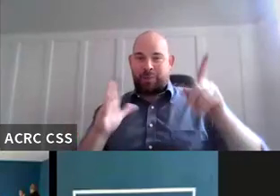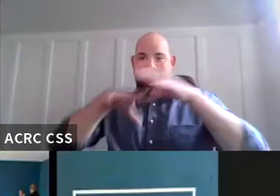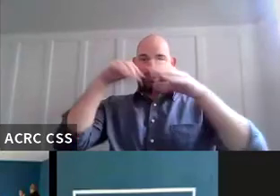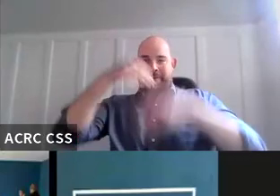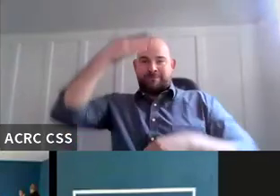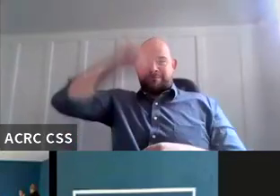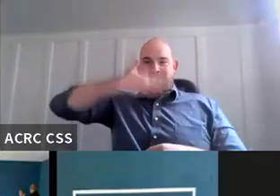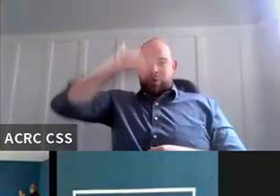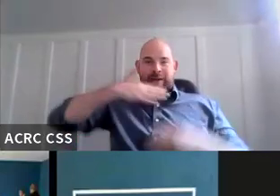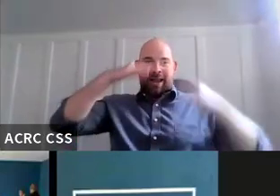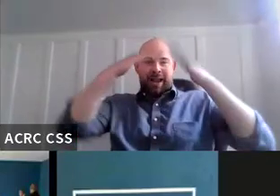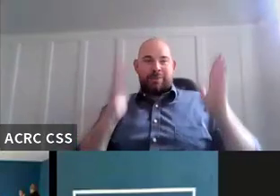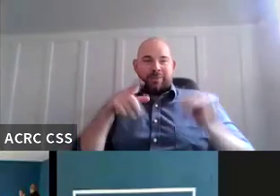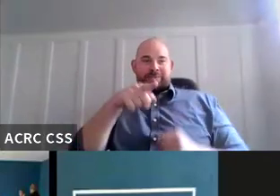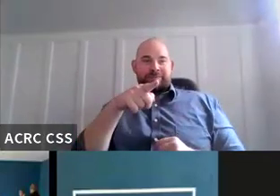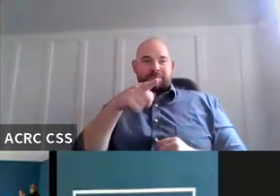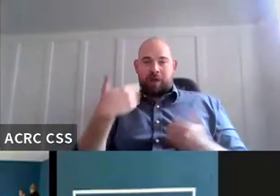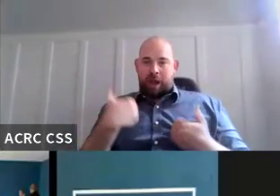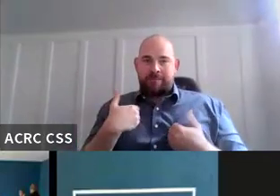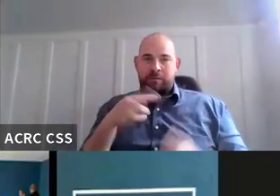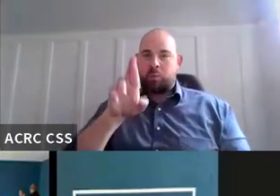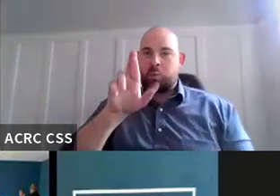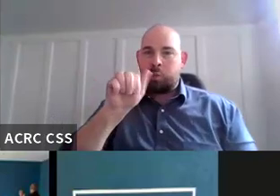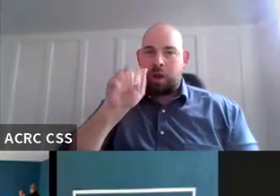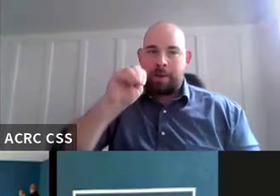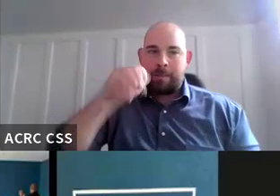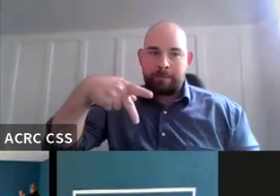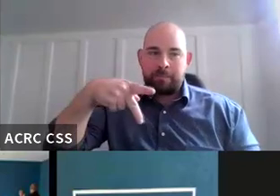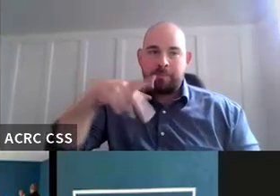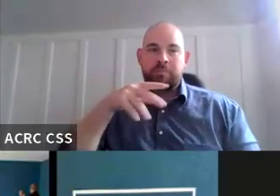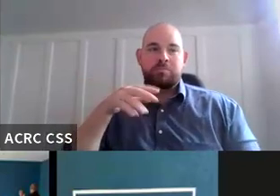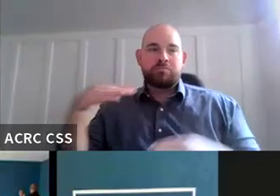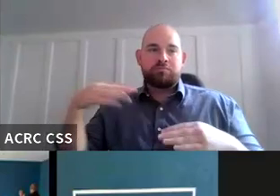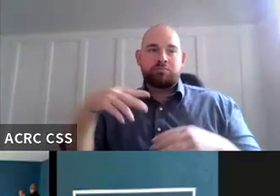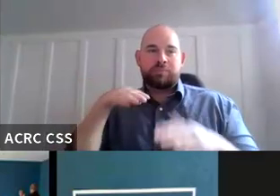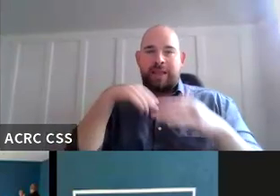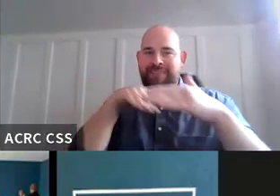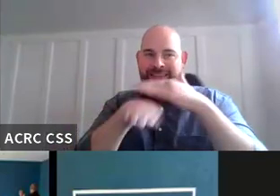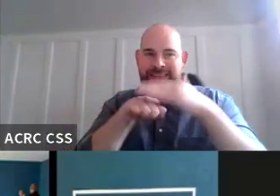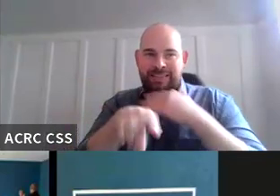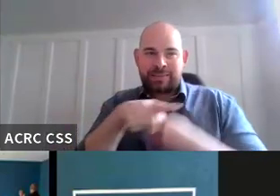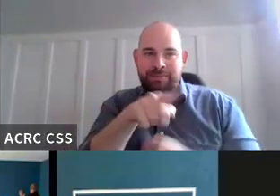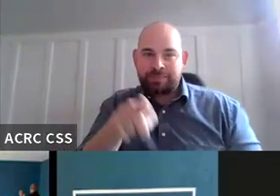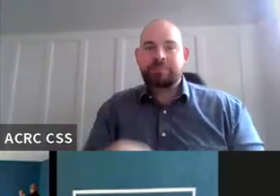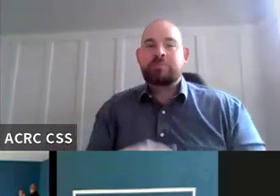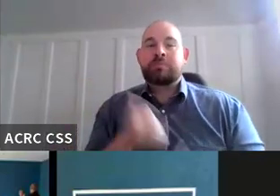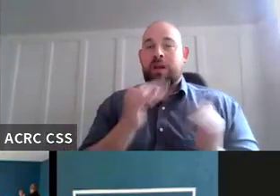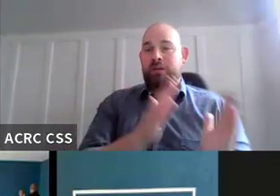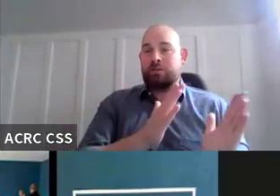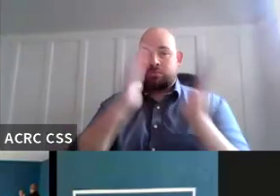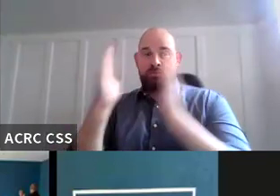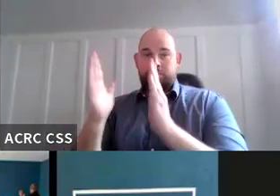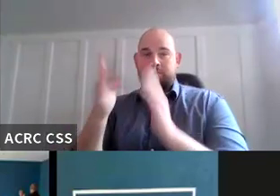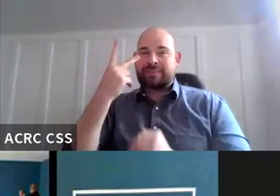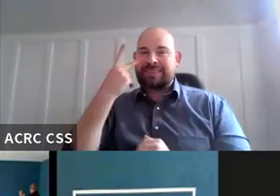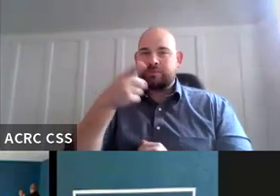So there's a picture of the house from the outside. You can see the front of the house here. There was a ramp so that it was accessible